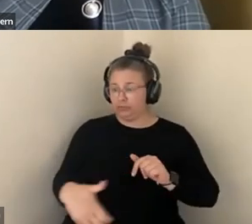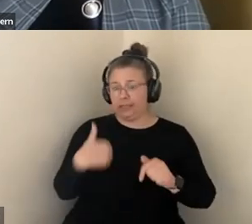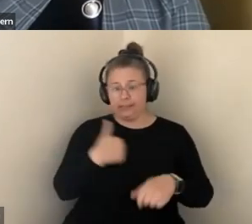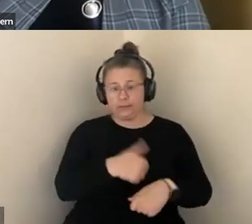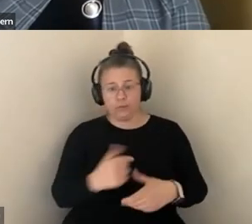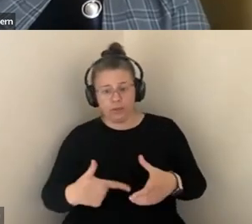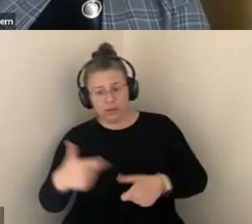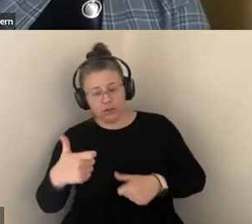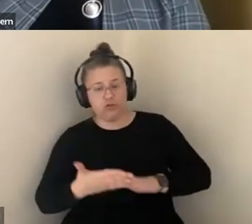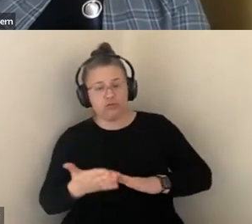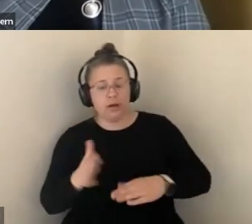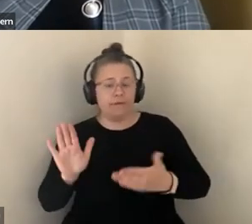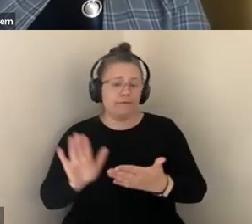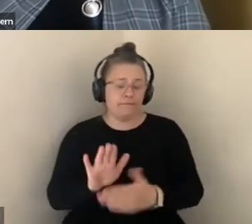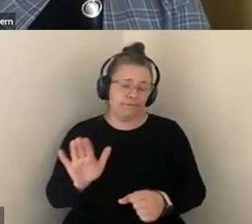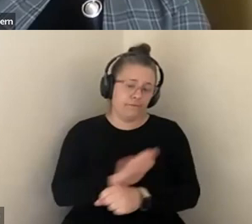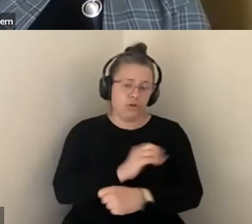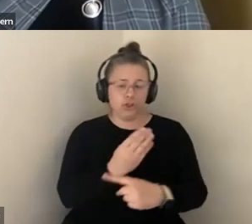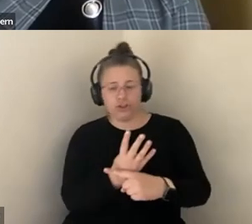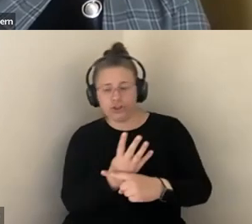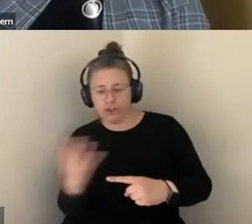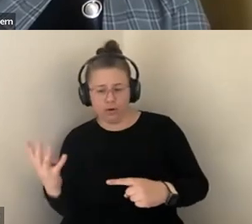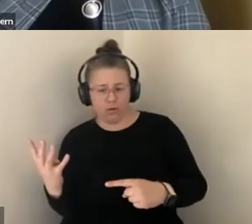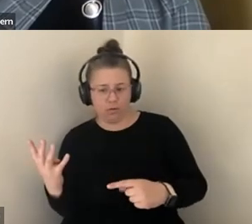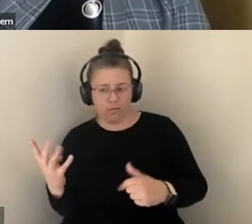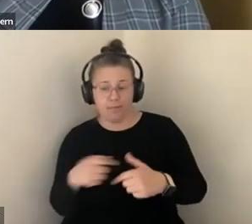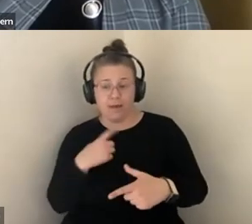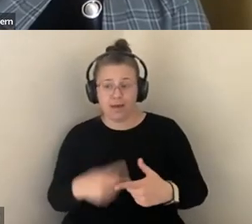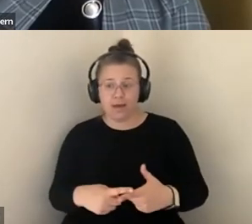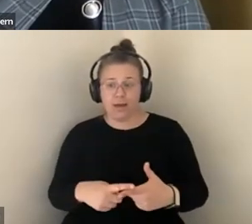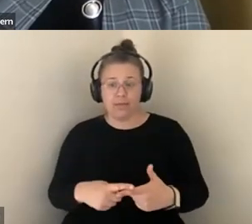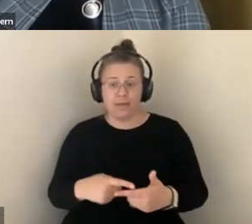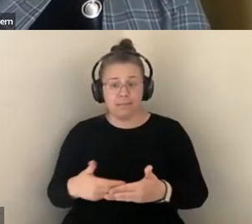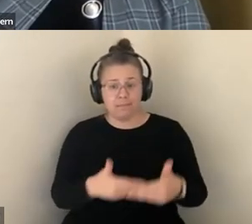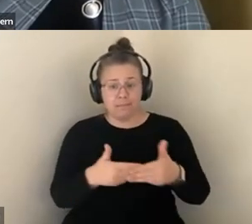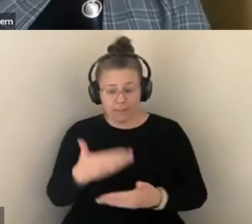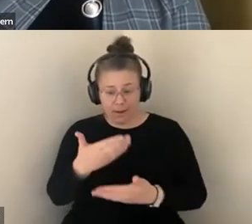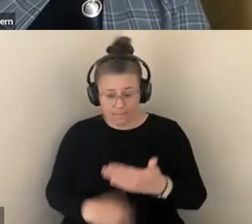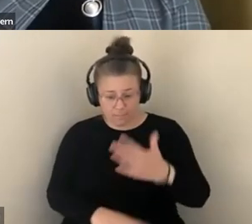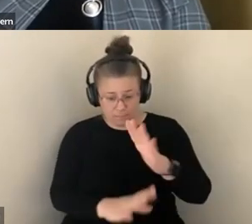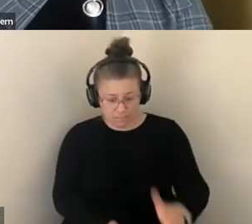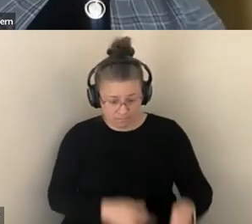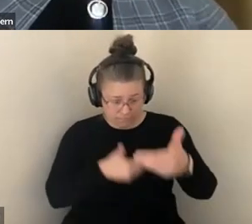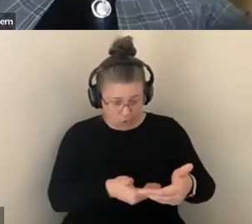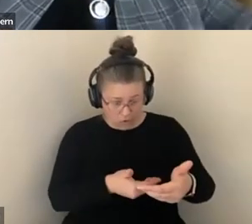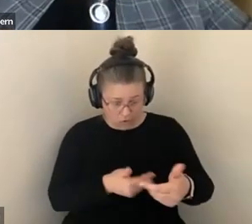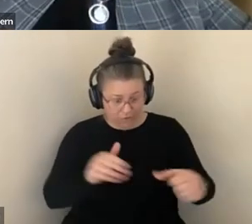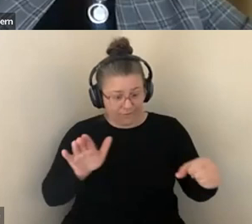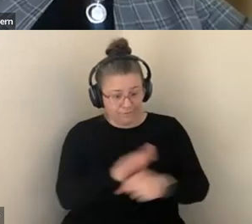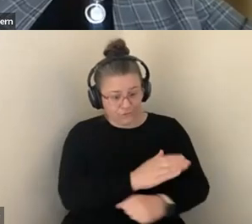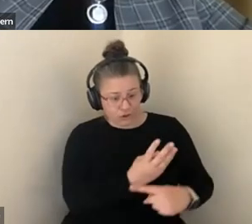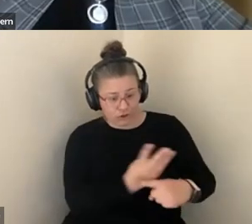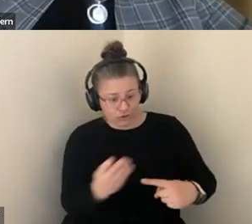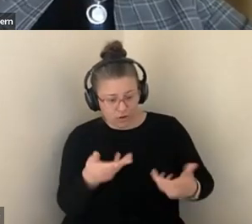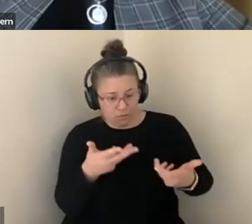entire, what I call genome exposed, even though we're trying not to test minors, unless there's a clear medical